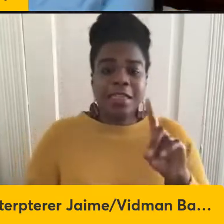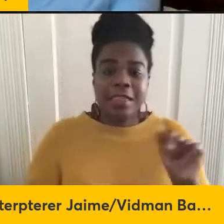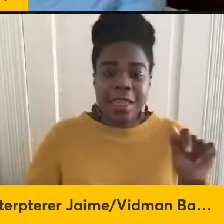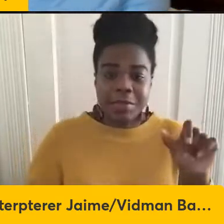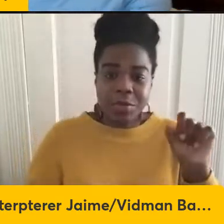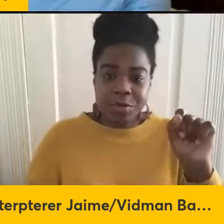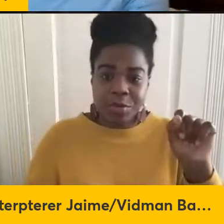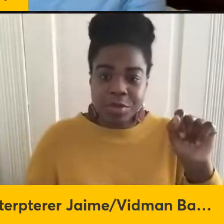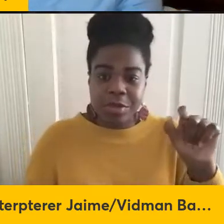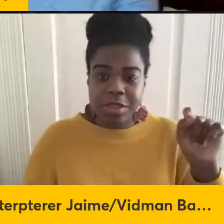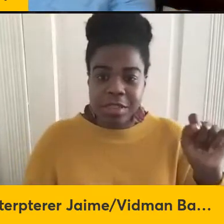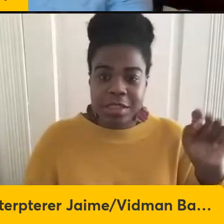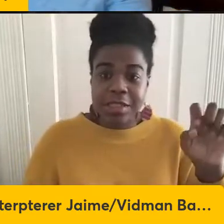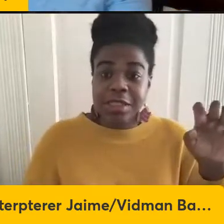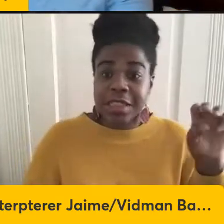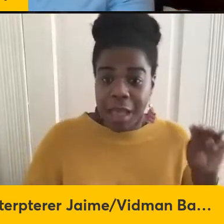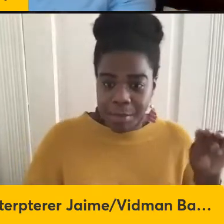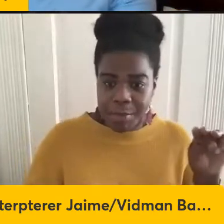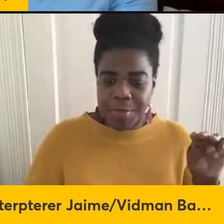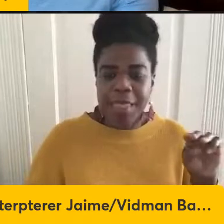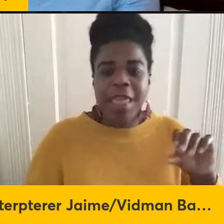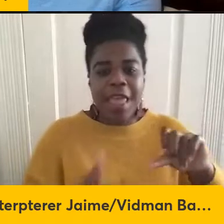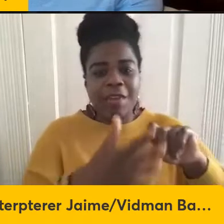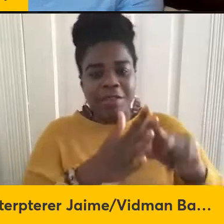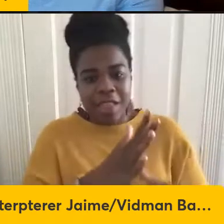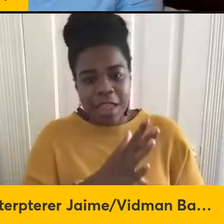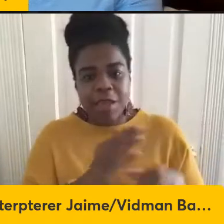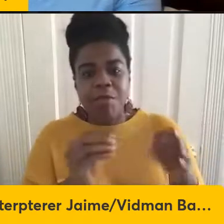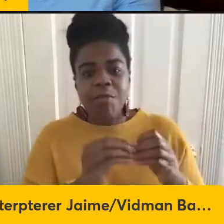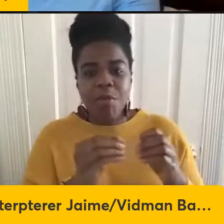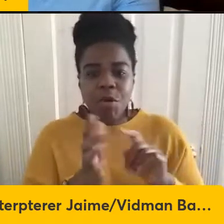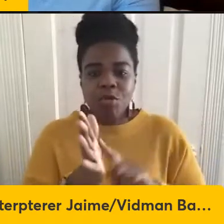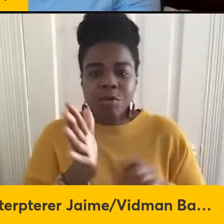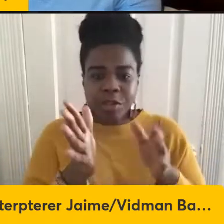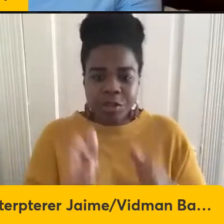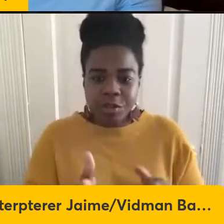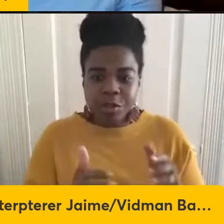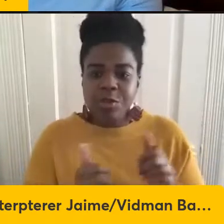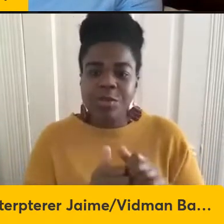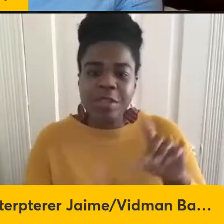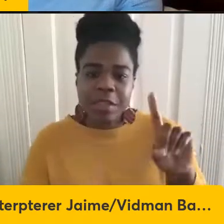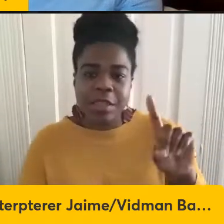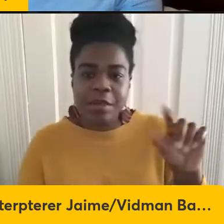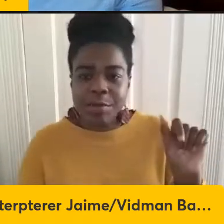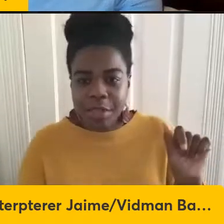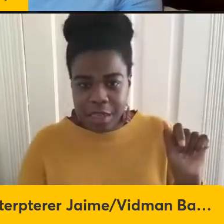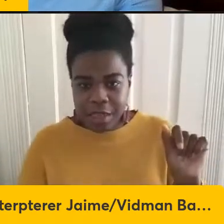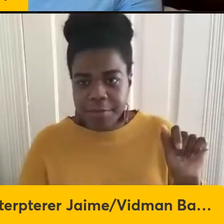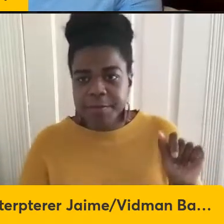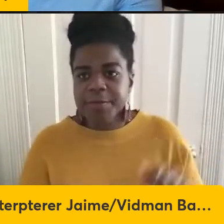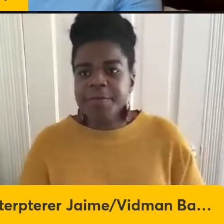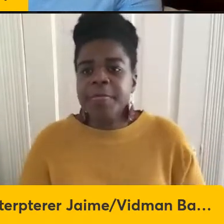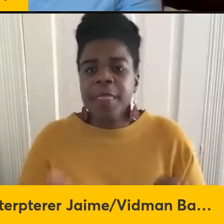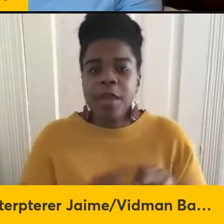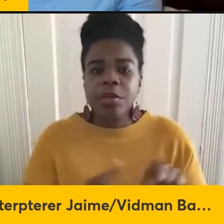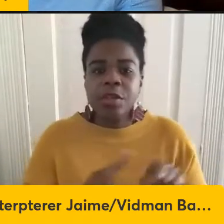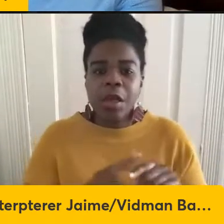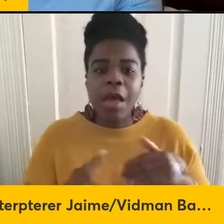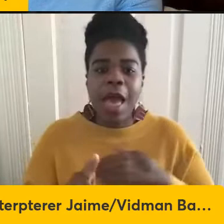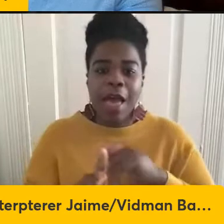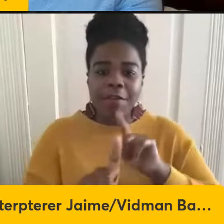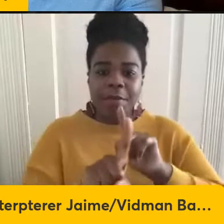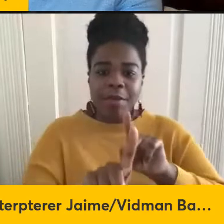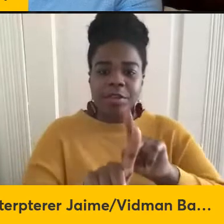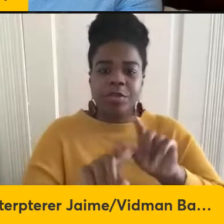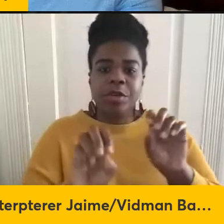of amplifying why we need more researchers that are disabled. And we also have mentoring